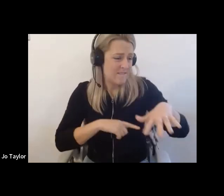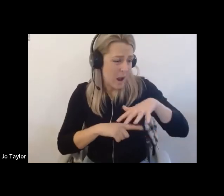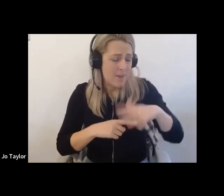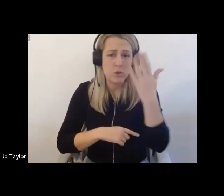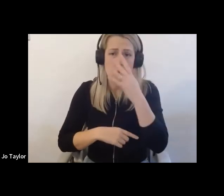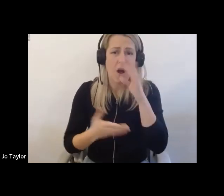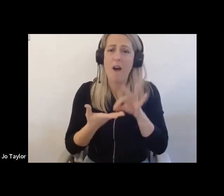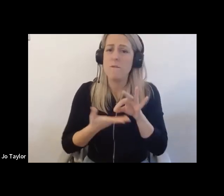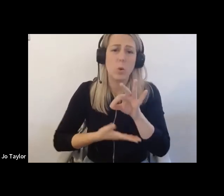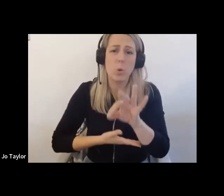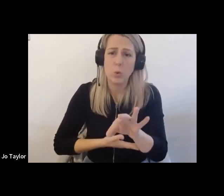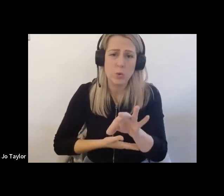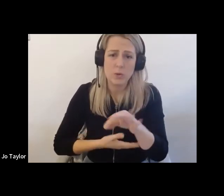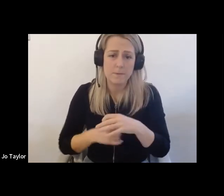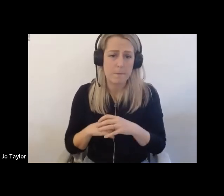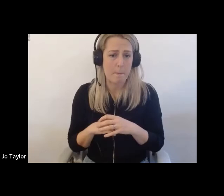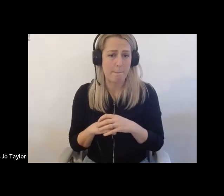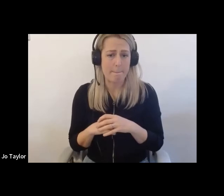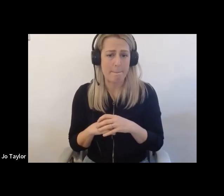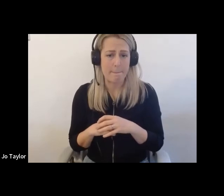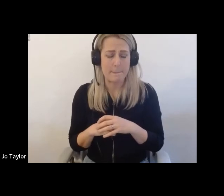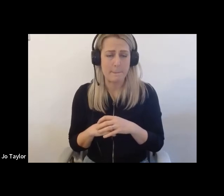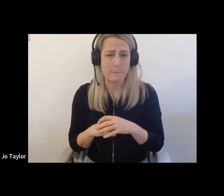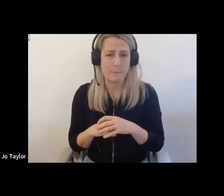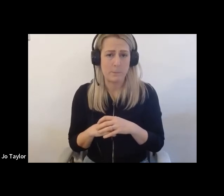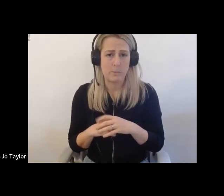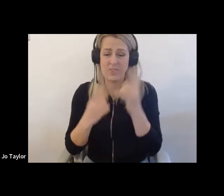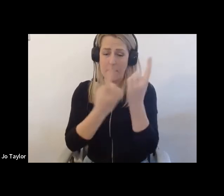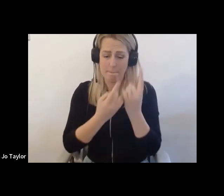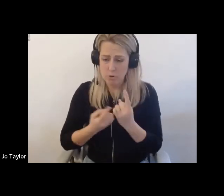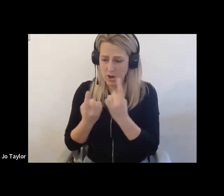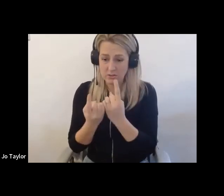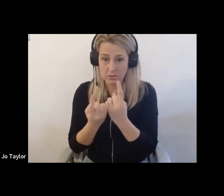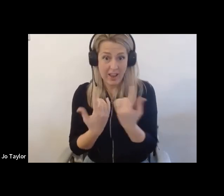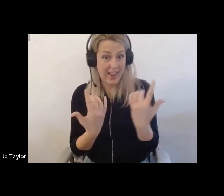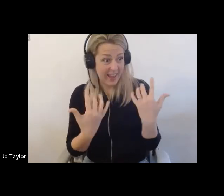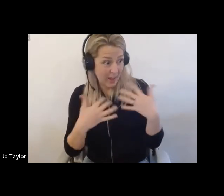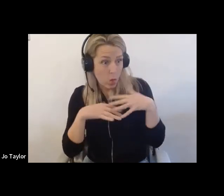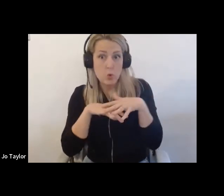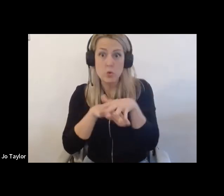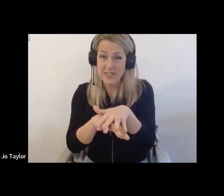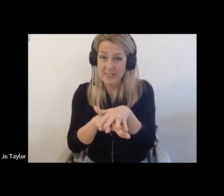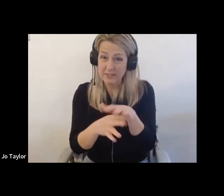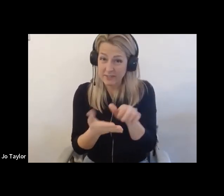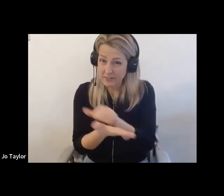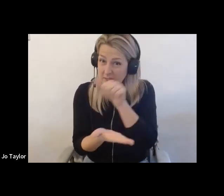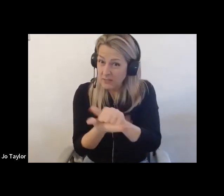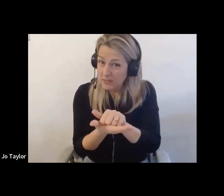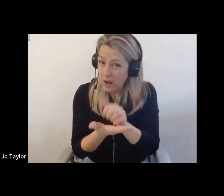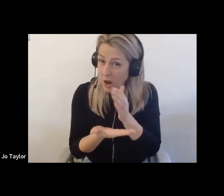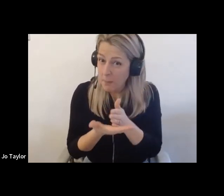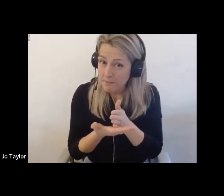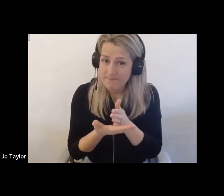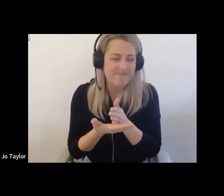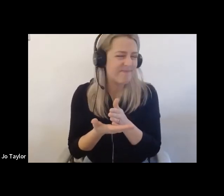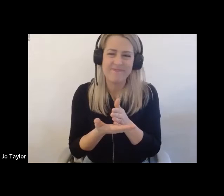access easily. Many products also fail to be truly inclusive of children with more